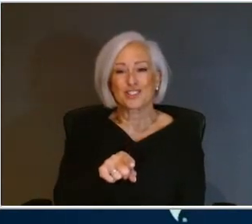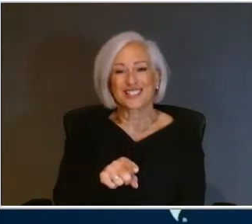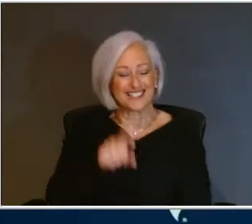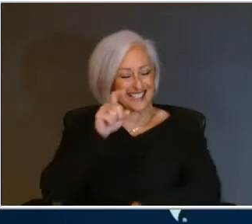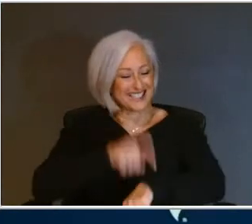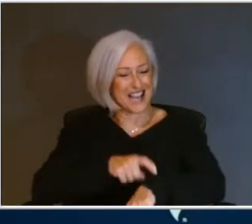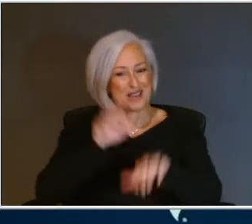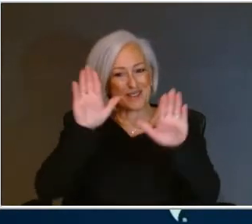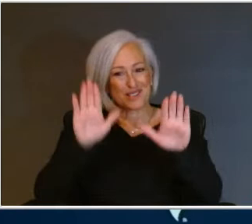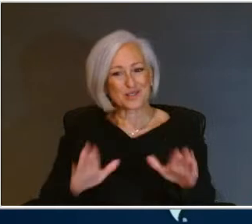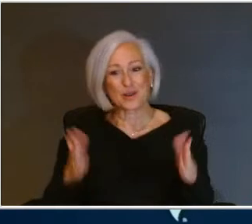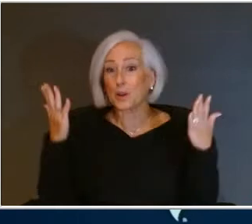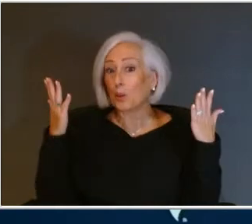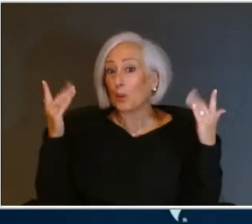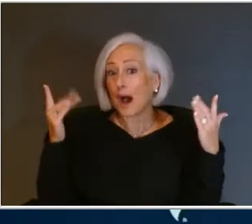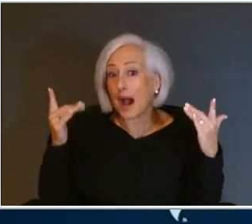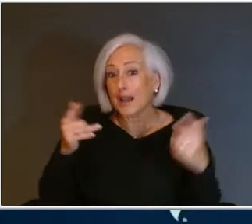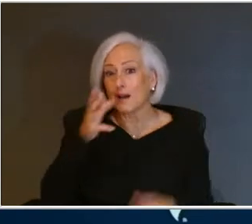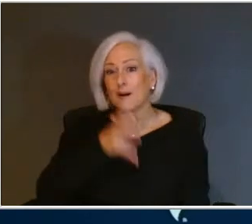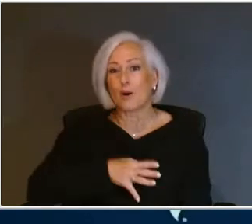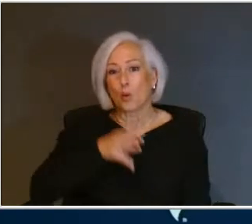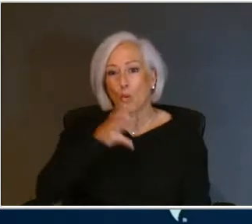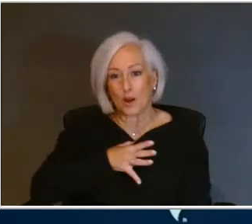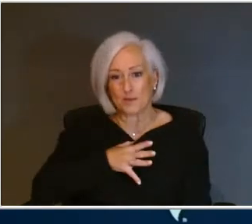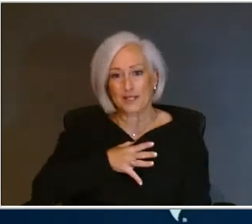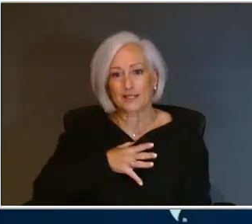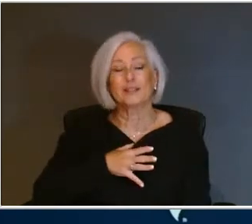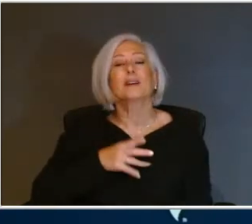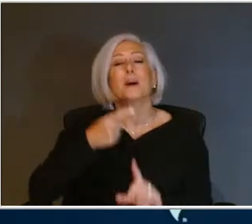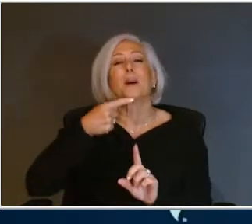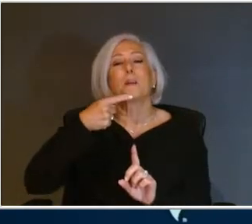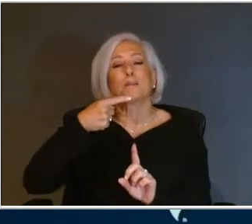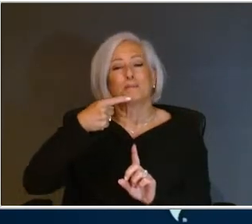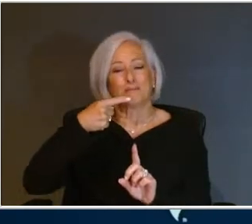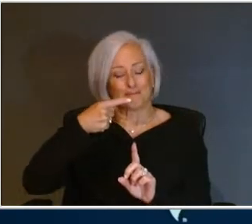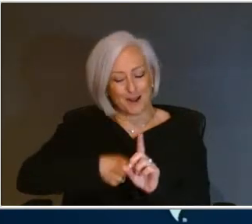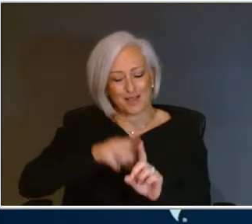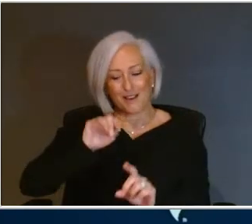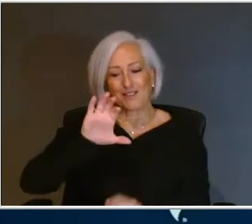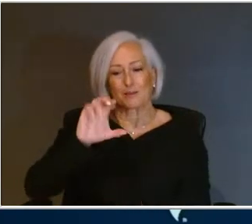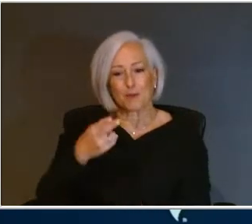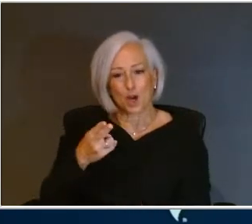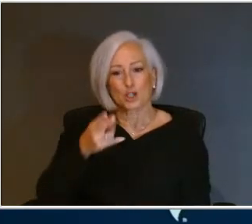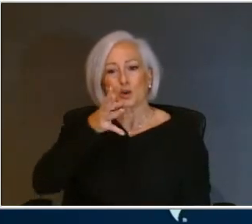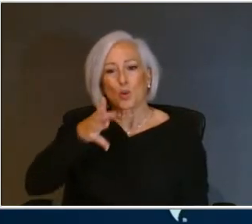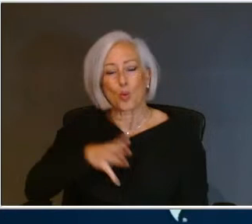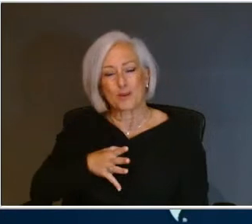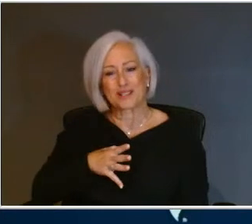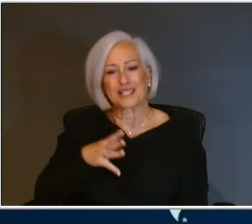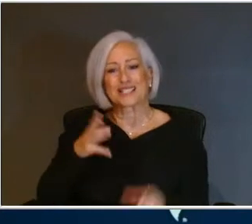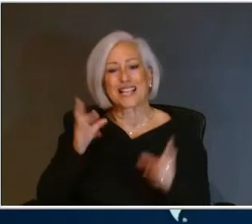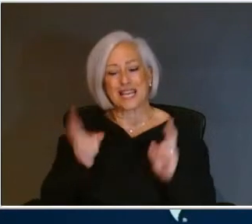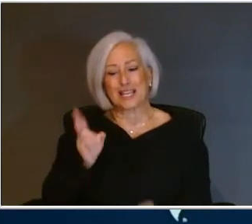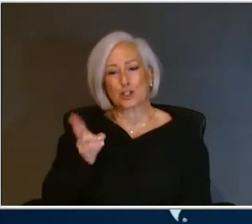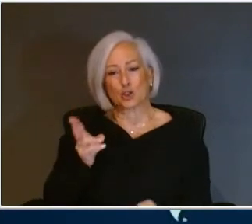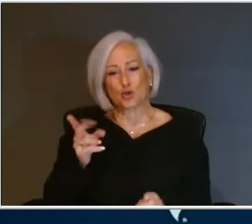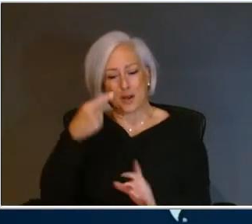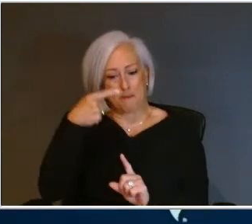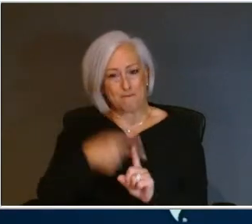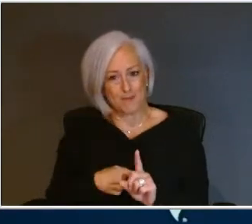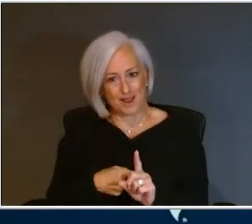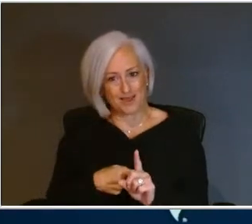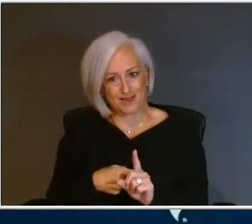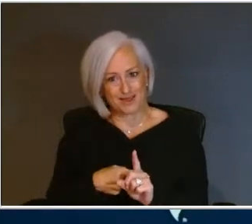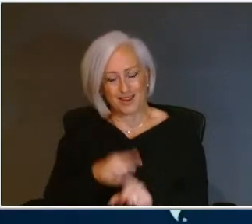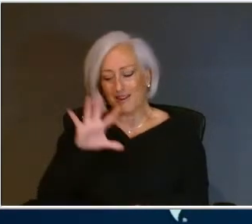that March is Women's History Month. So I think it from like a historical perspective, we're 51 years post Title IX. And